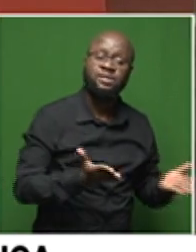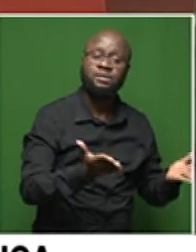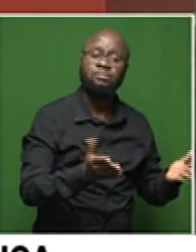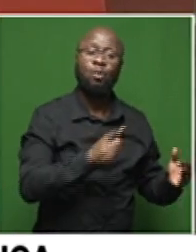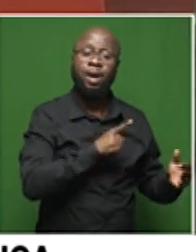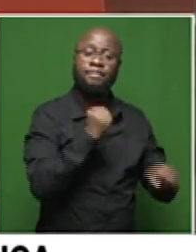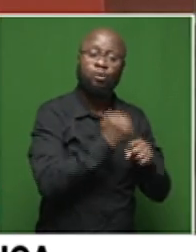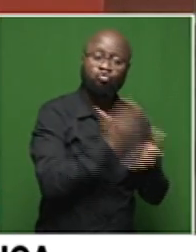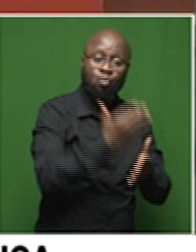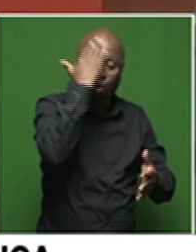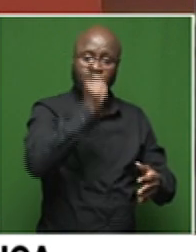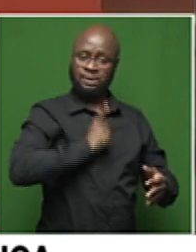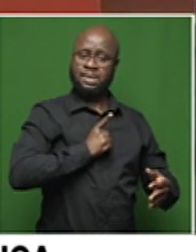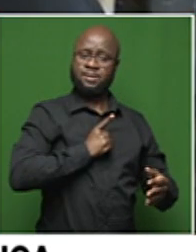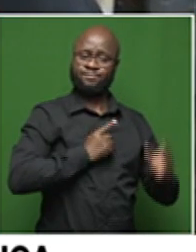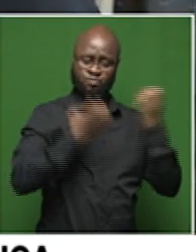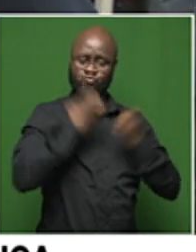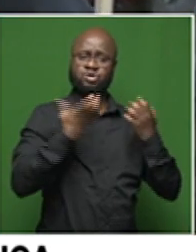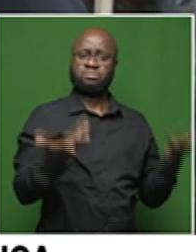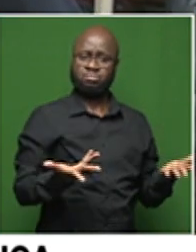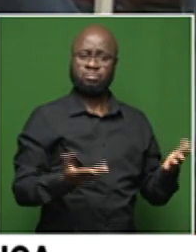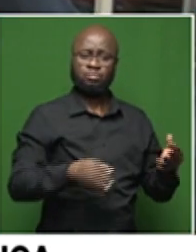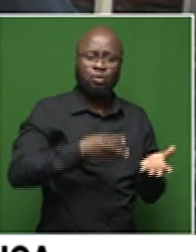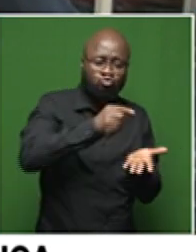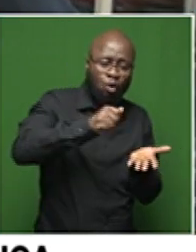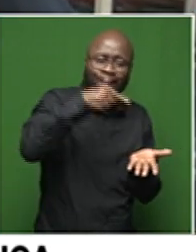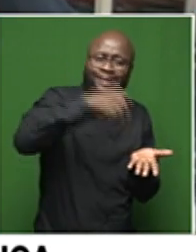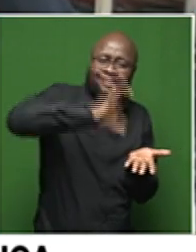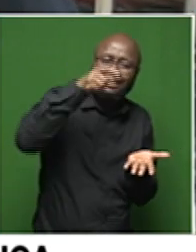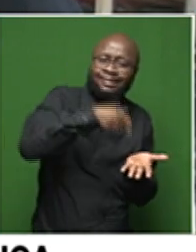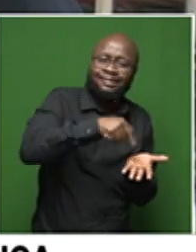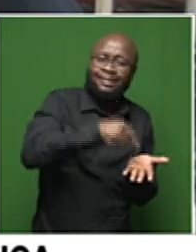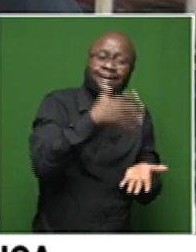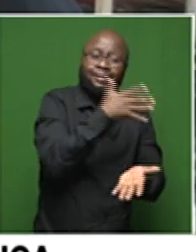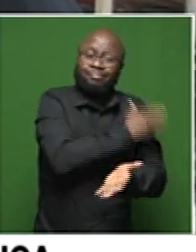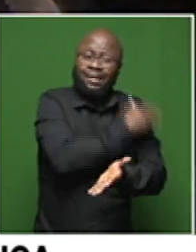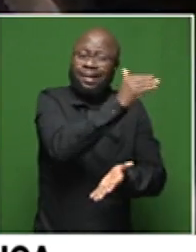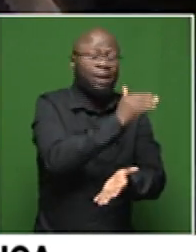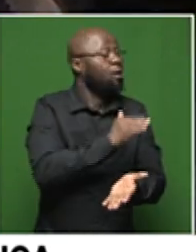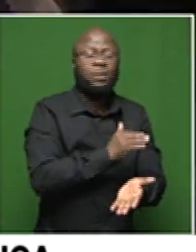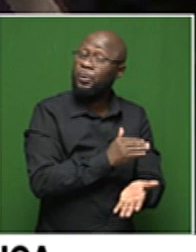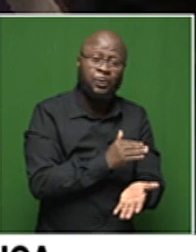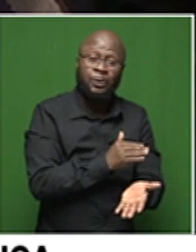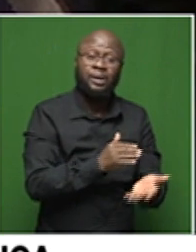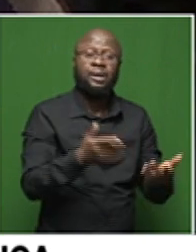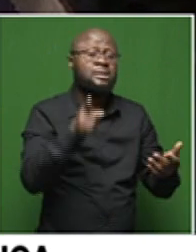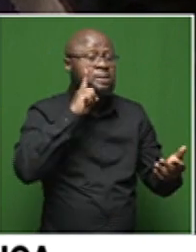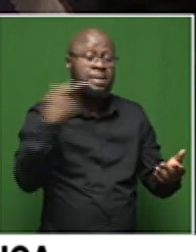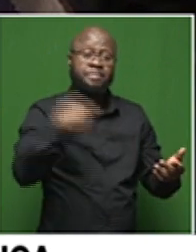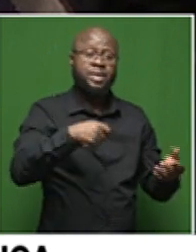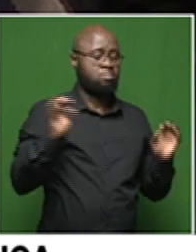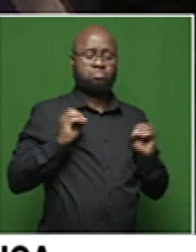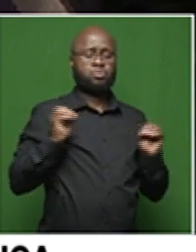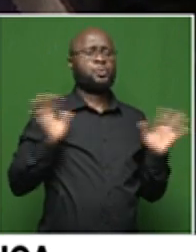blood pressure, sugar, and also cholesterol. Mm. We do doing this free of charge, of course.